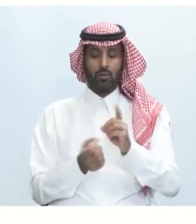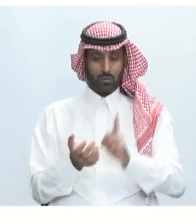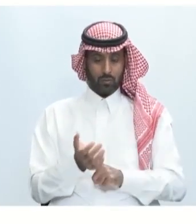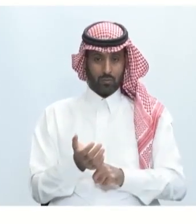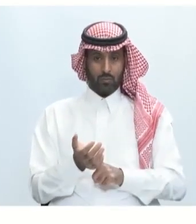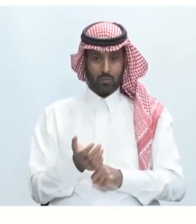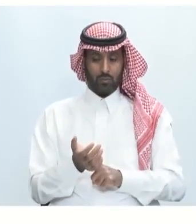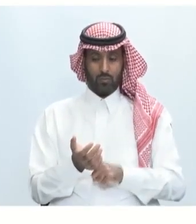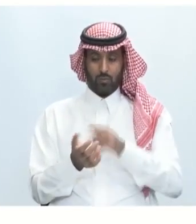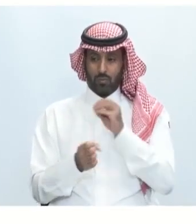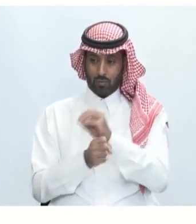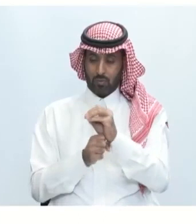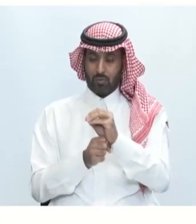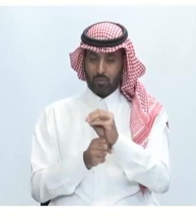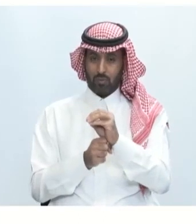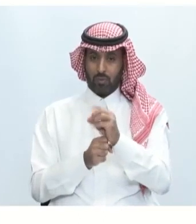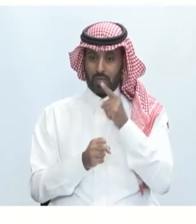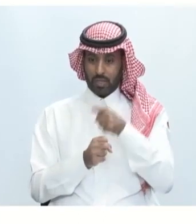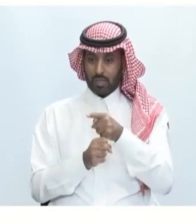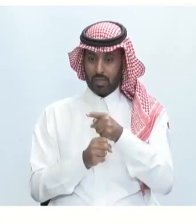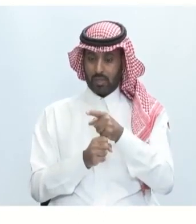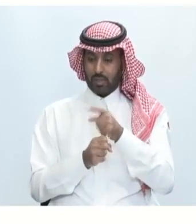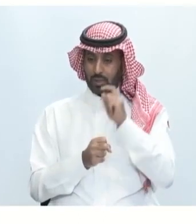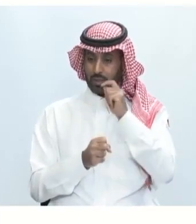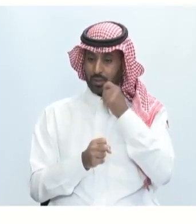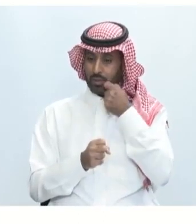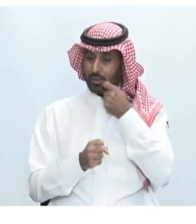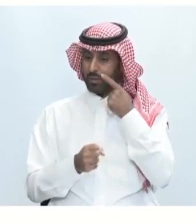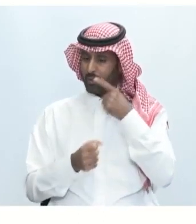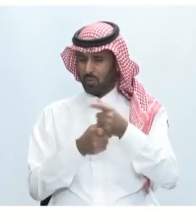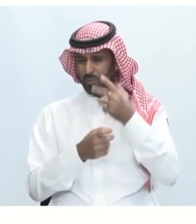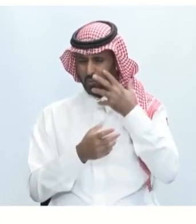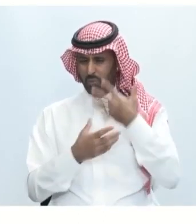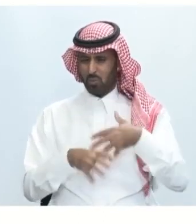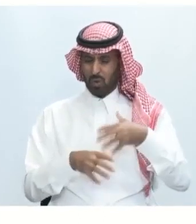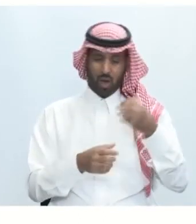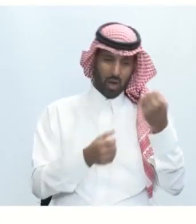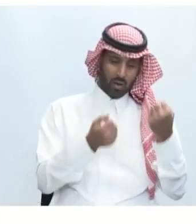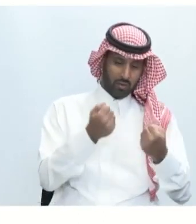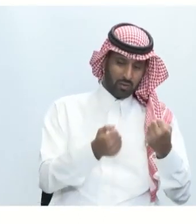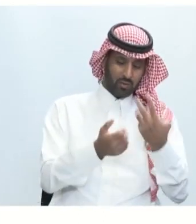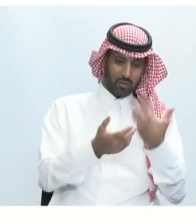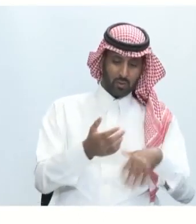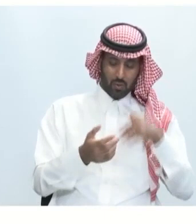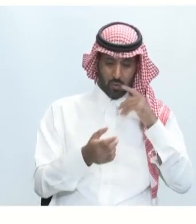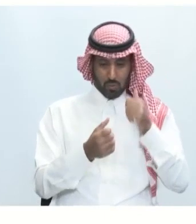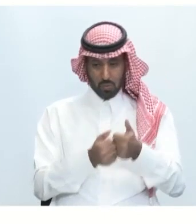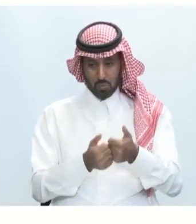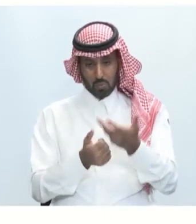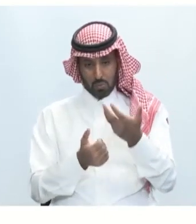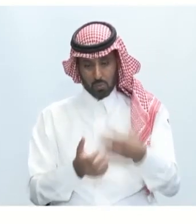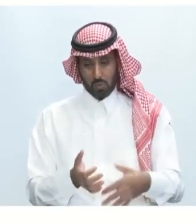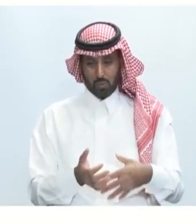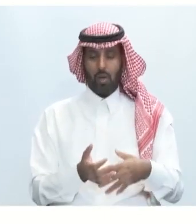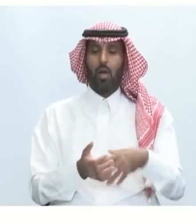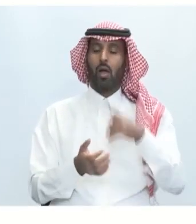he confessed to him that he had tampered with the engine of the car he was driving. Ahmed